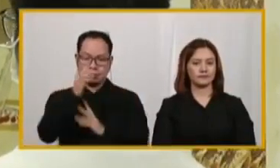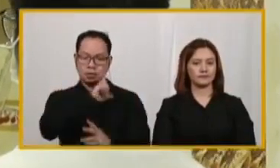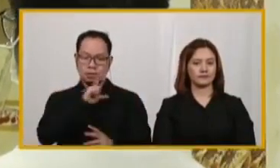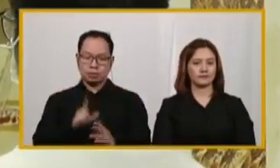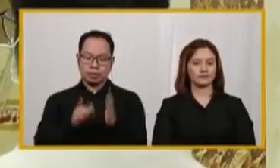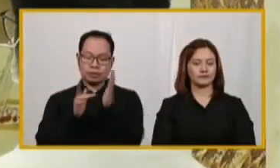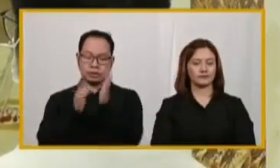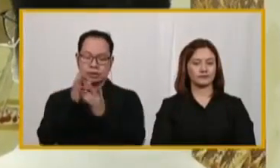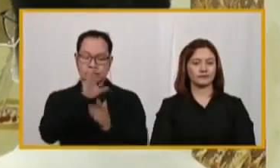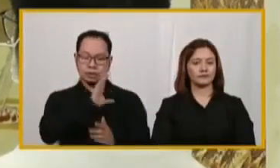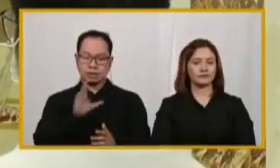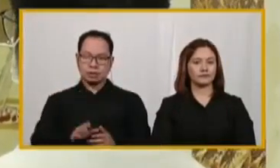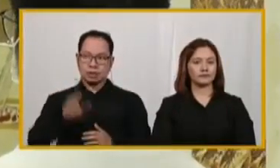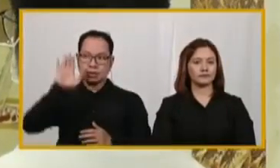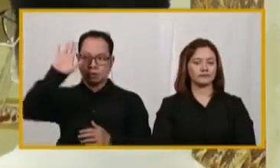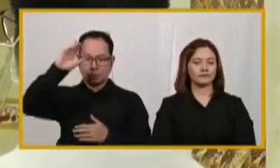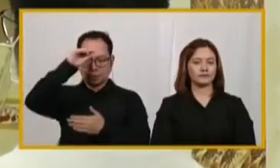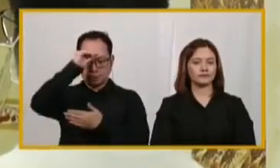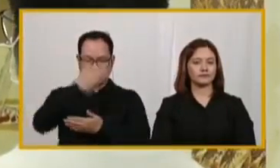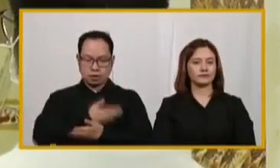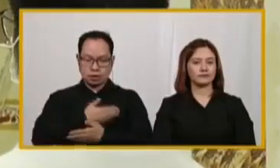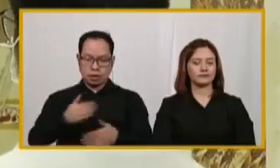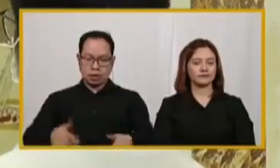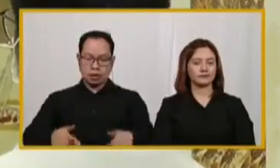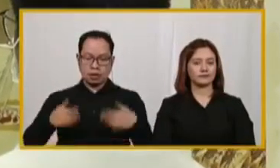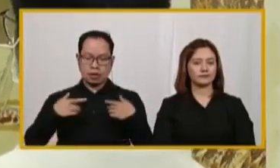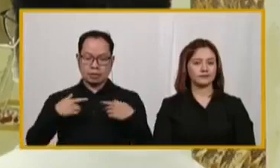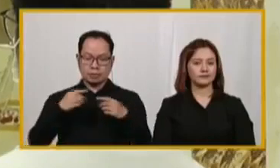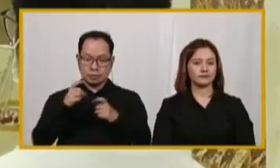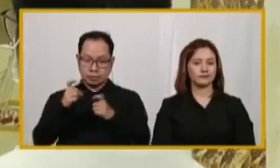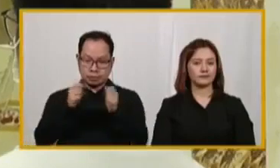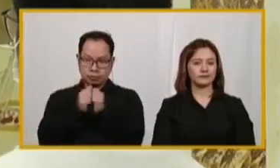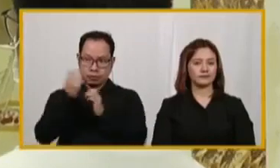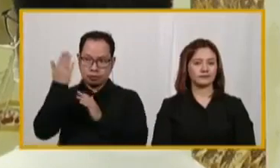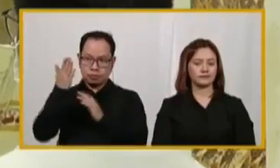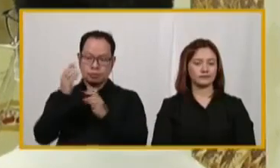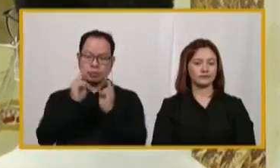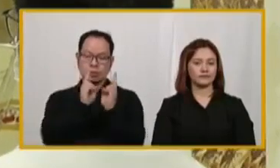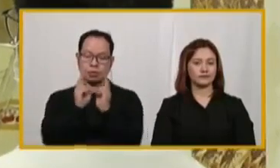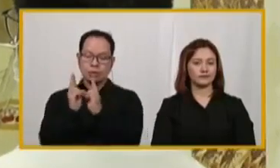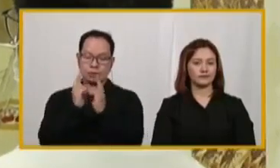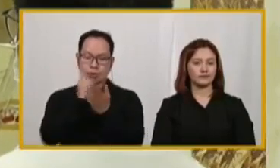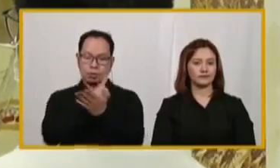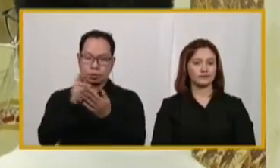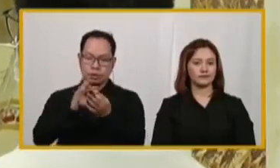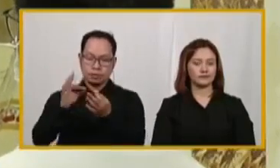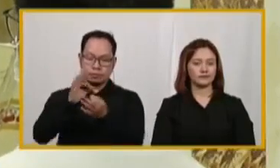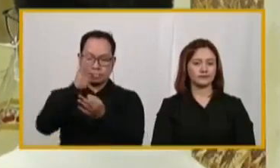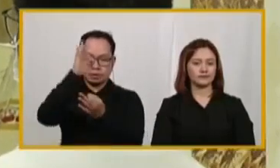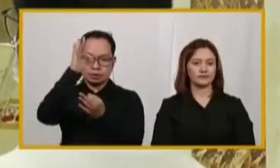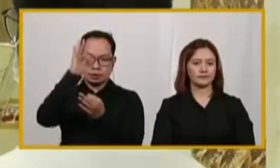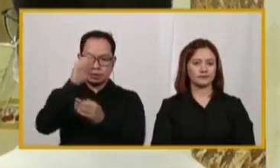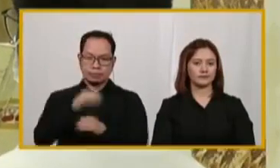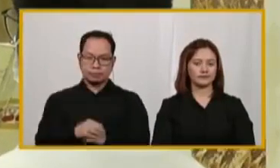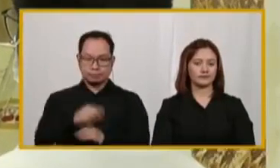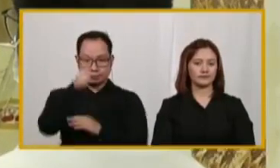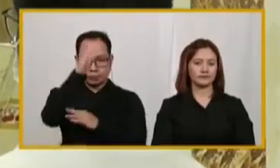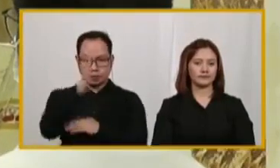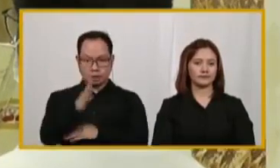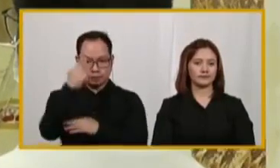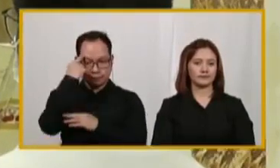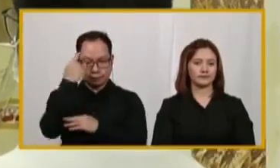Lord Jesus Christ, your Son, who lives and reigns with you in the unity of the Holy Spirit,